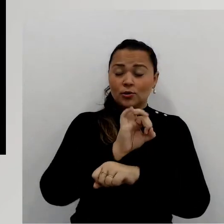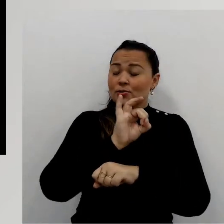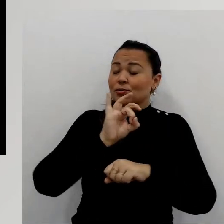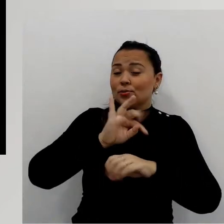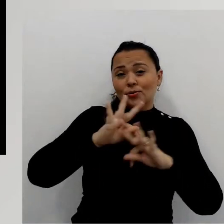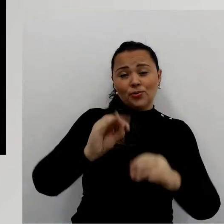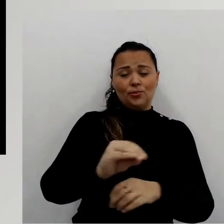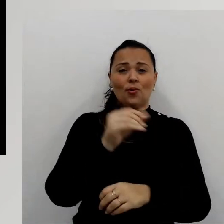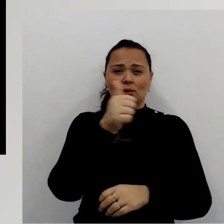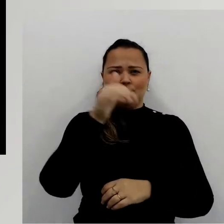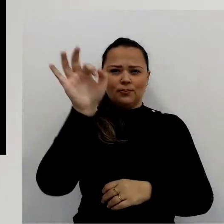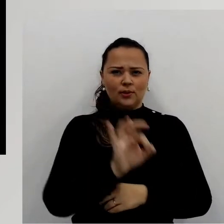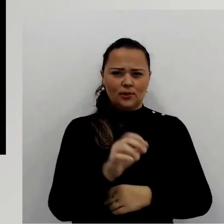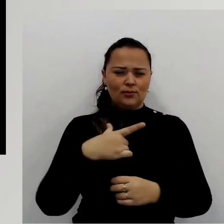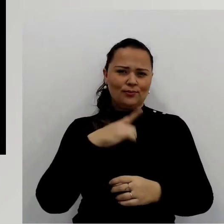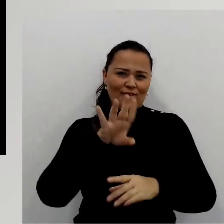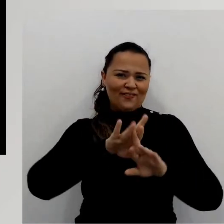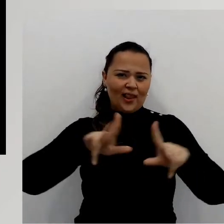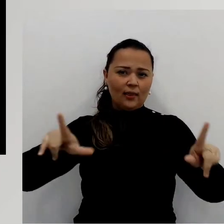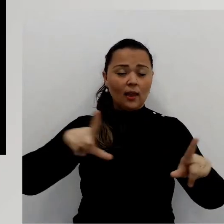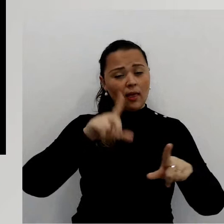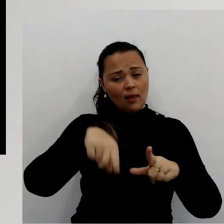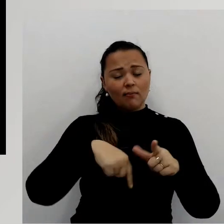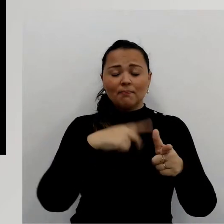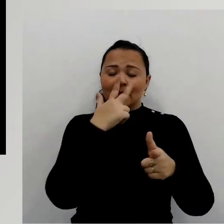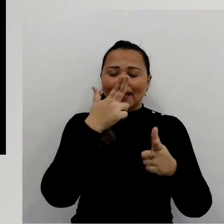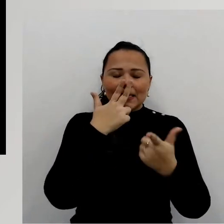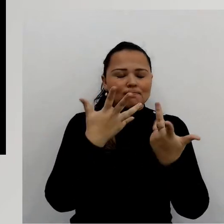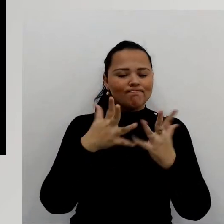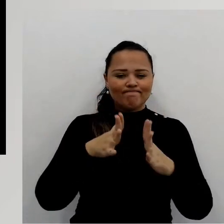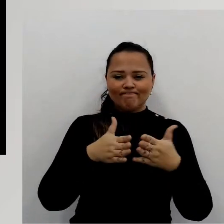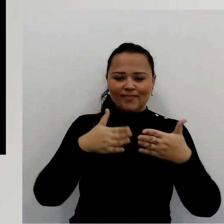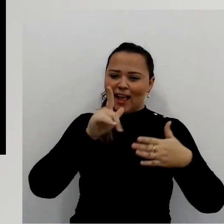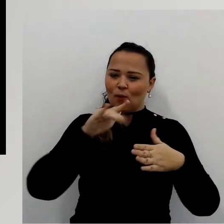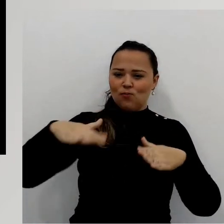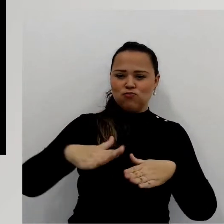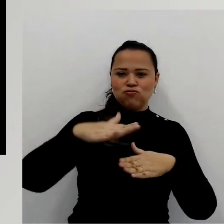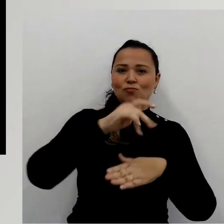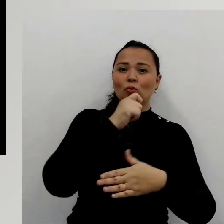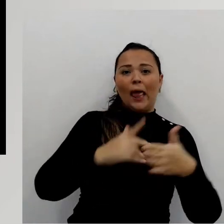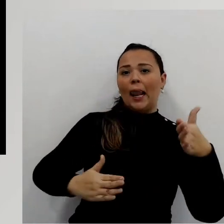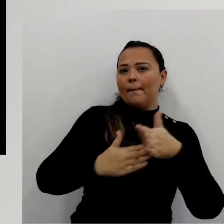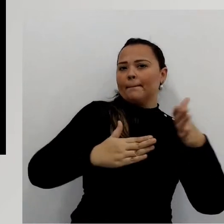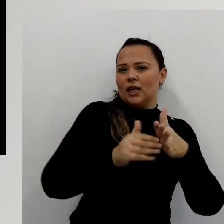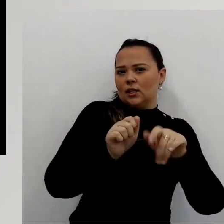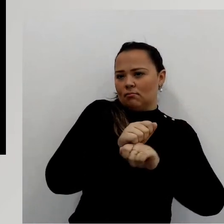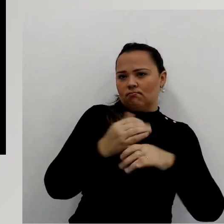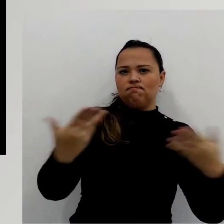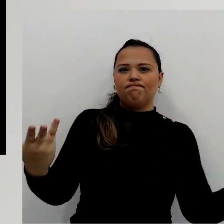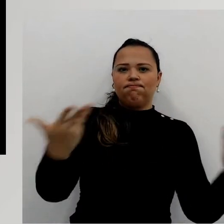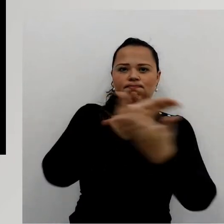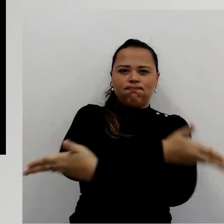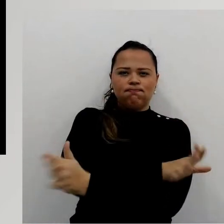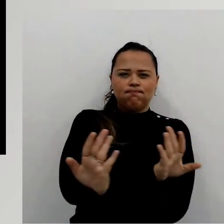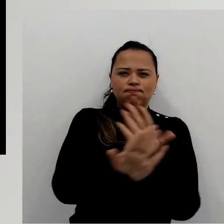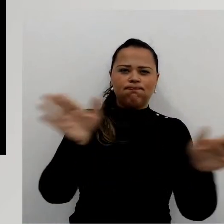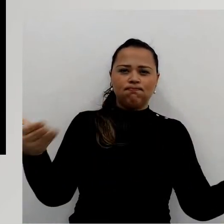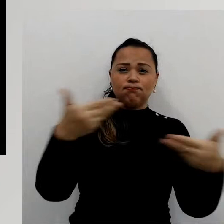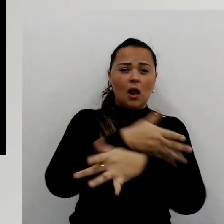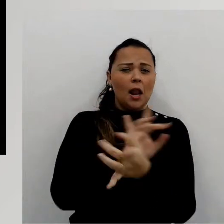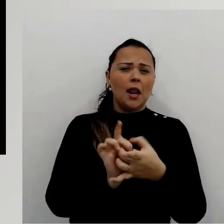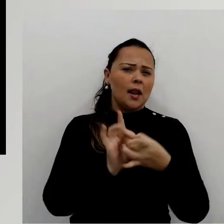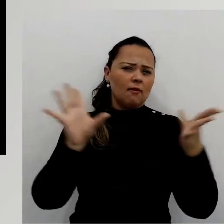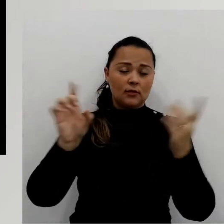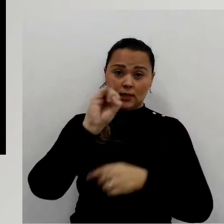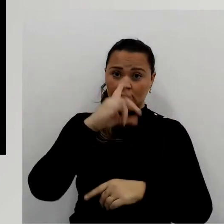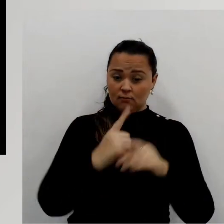overseas. However, it really has to do with manufacturing. If we manufacture a product in China,